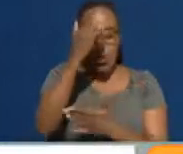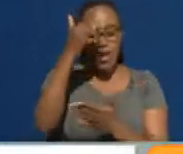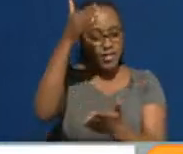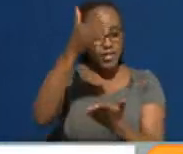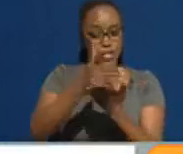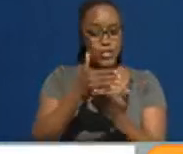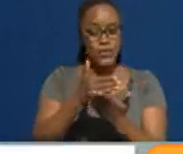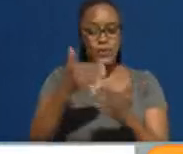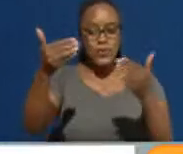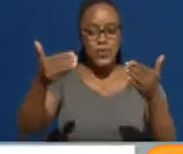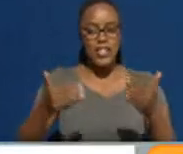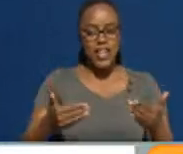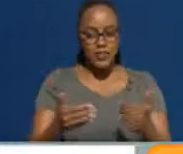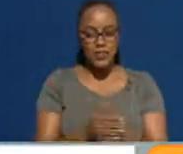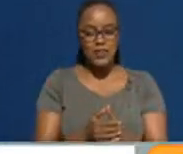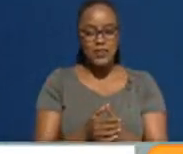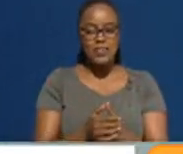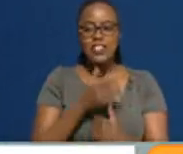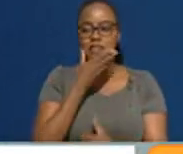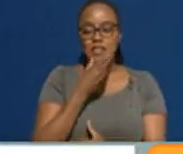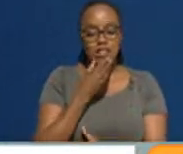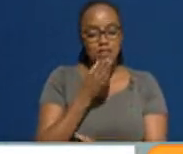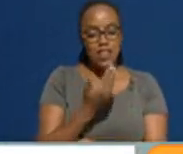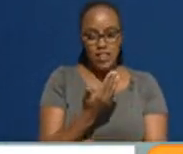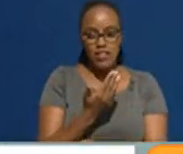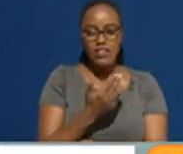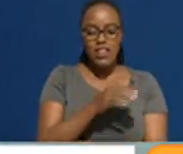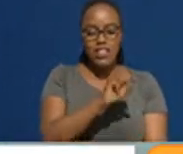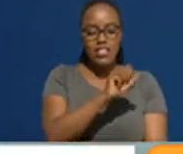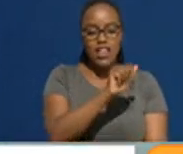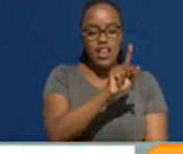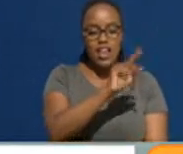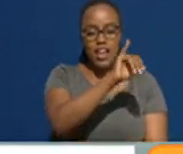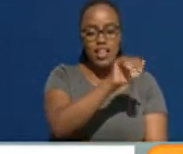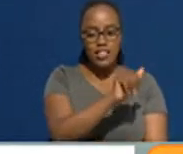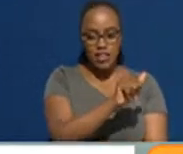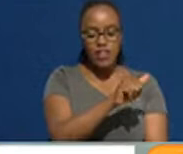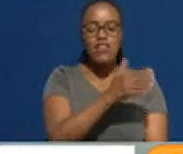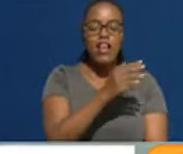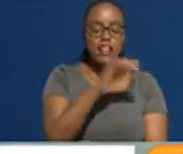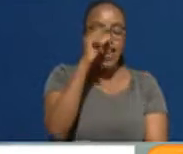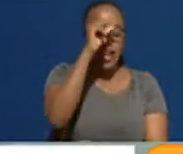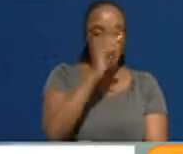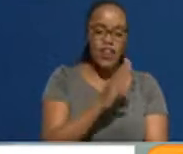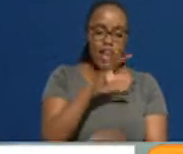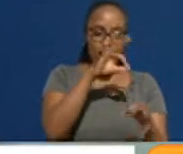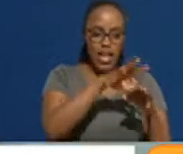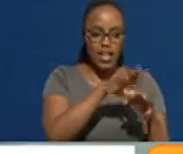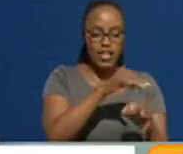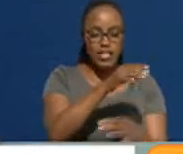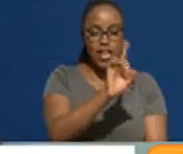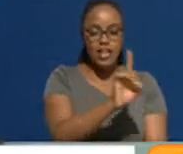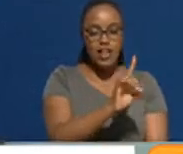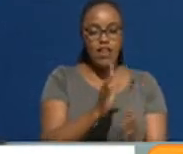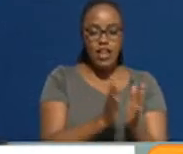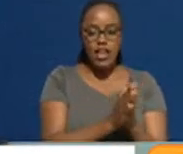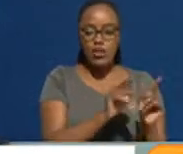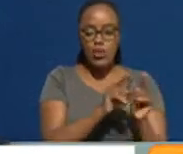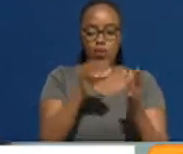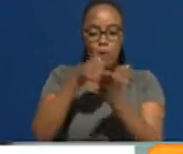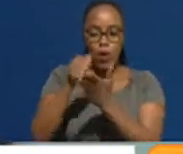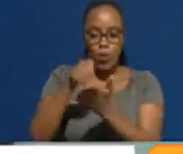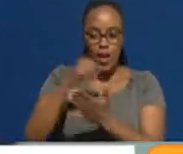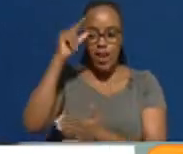true. Karibu sana, gentlemen. Asante. We've got Sakaja Johnson-Arthur, Governor-elect Nairobi, and Mutula Kilonzo Jr., Governor-elect